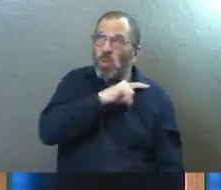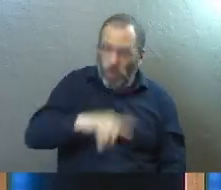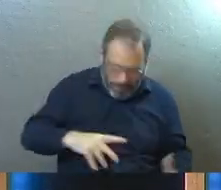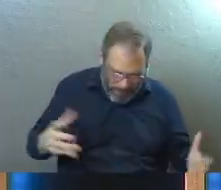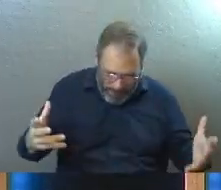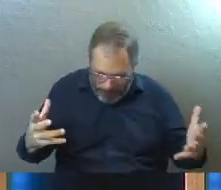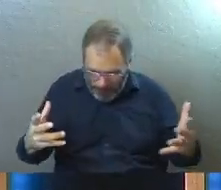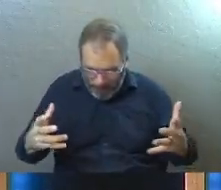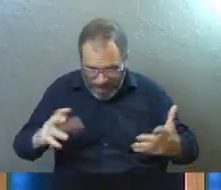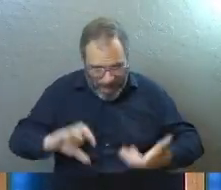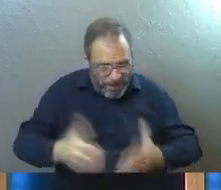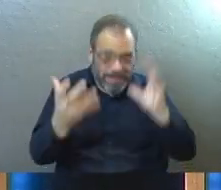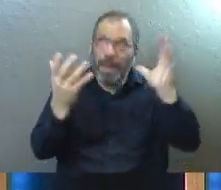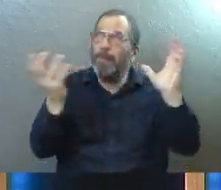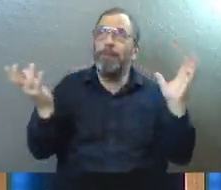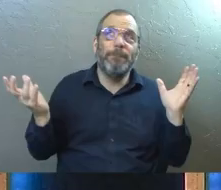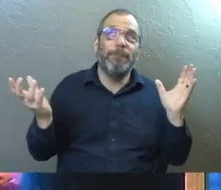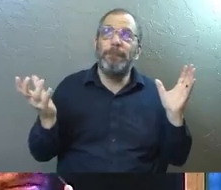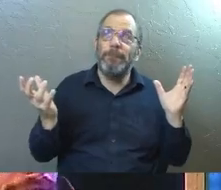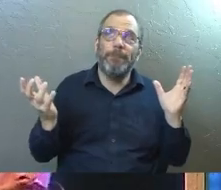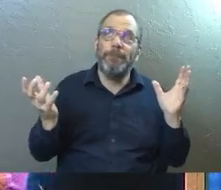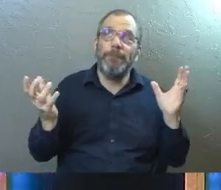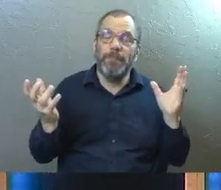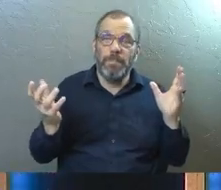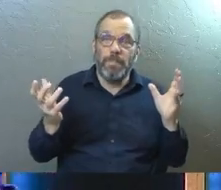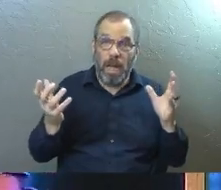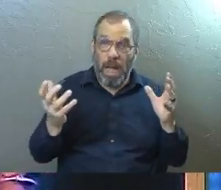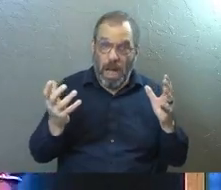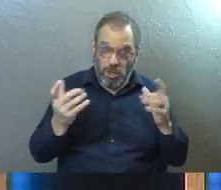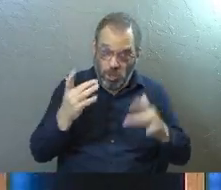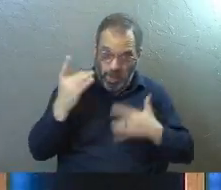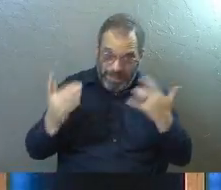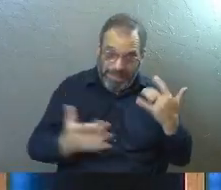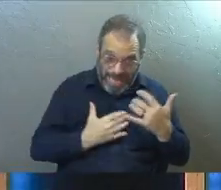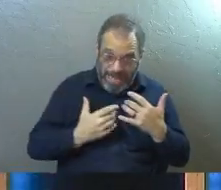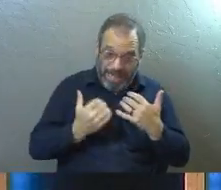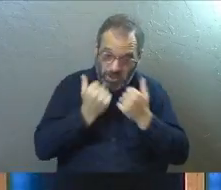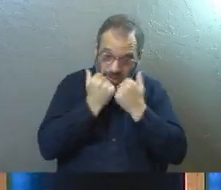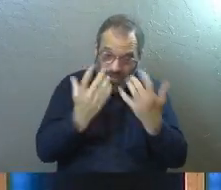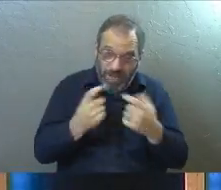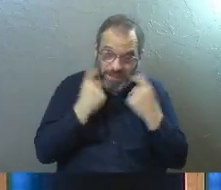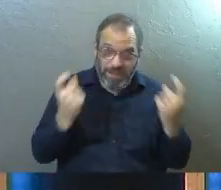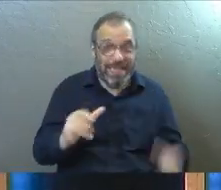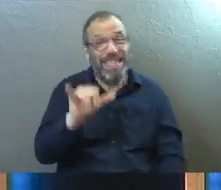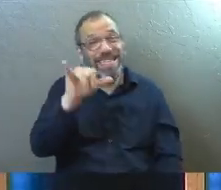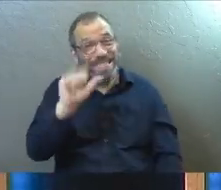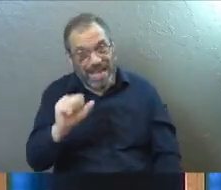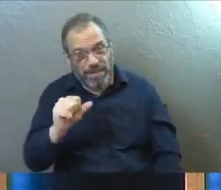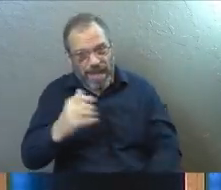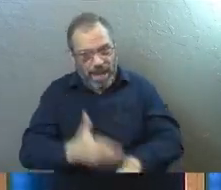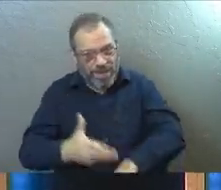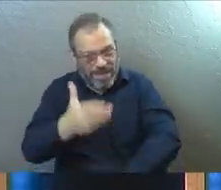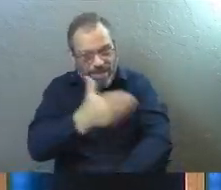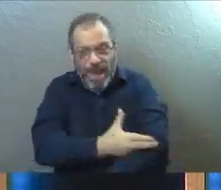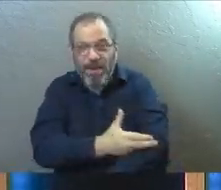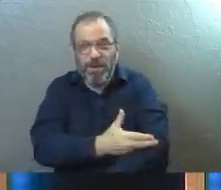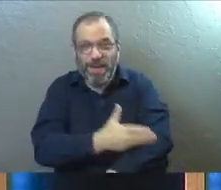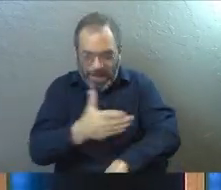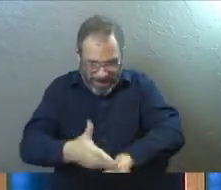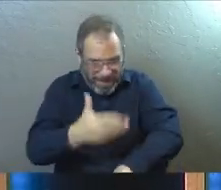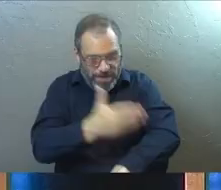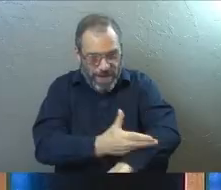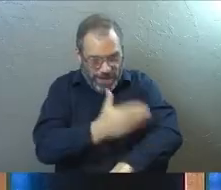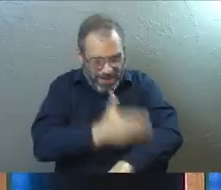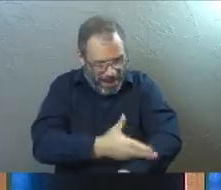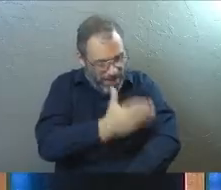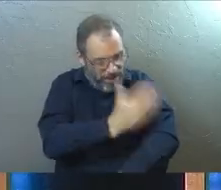Lord, I messed up. It's like, well, you're excited to confess your sin? I am, because that means I'm getting better. Right? That's where we should be. That's